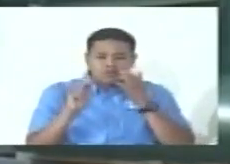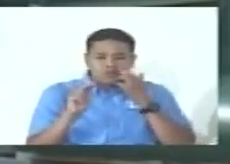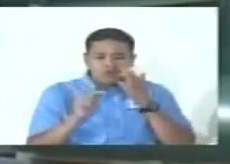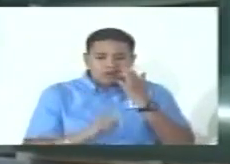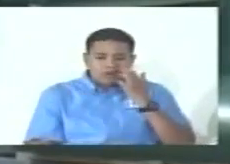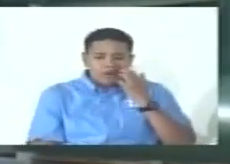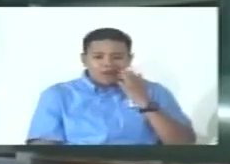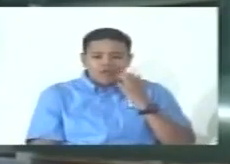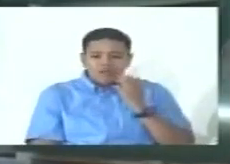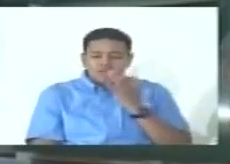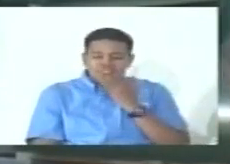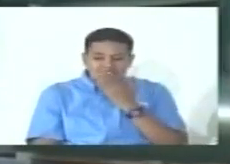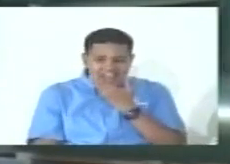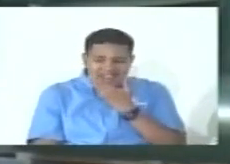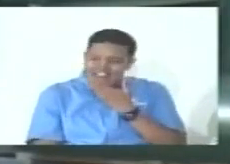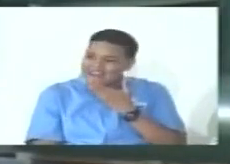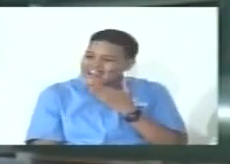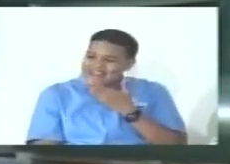Mr. President,